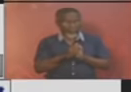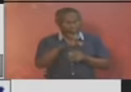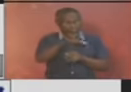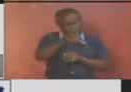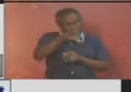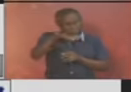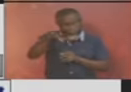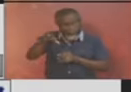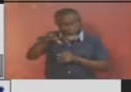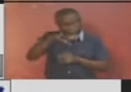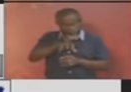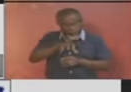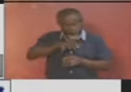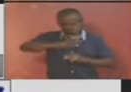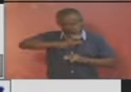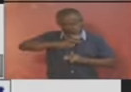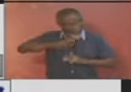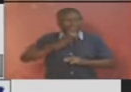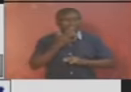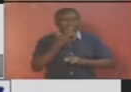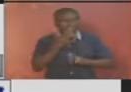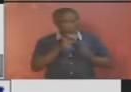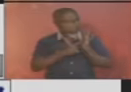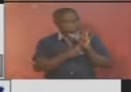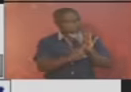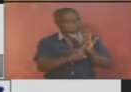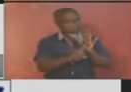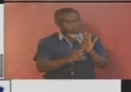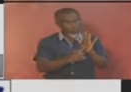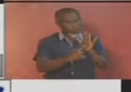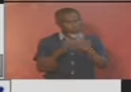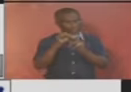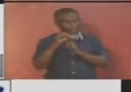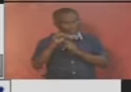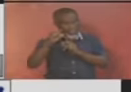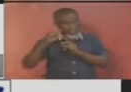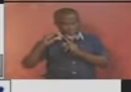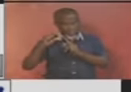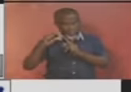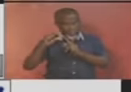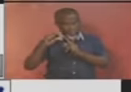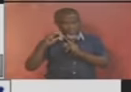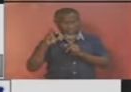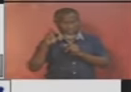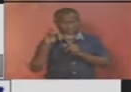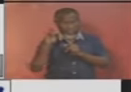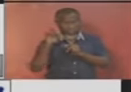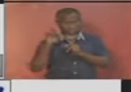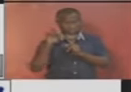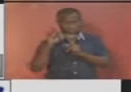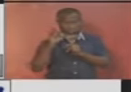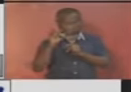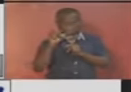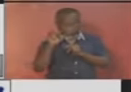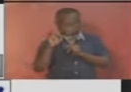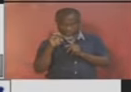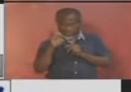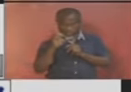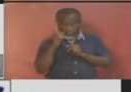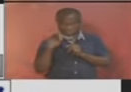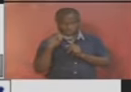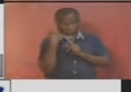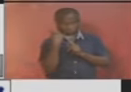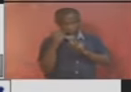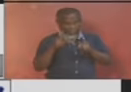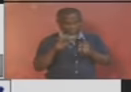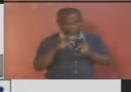colors depicting the counties, starting on the St. George West, which is the northwest of the country. There's 1 active case at this point